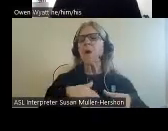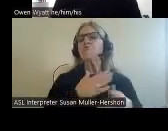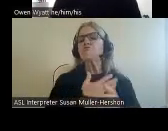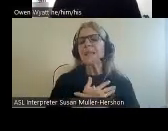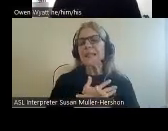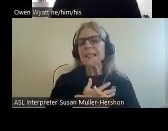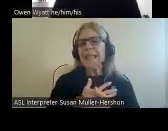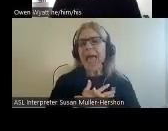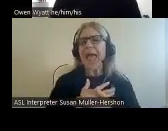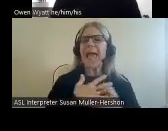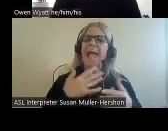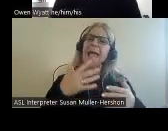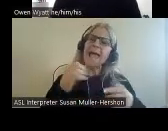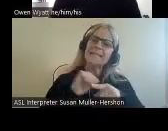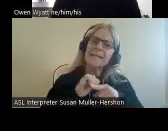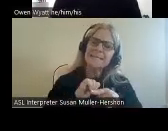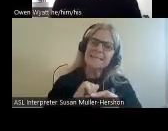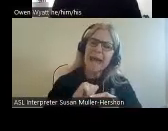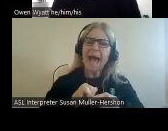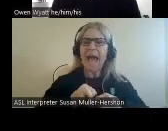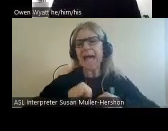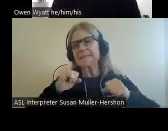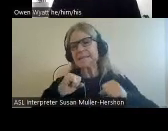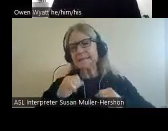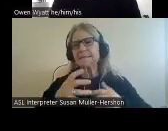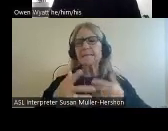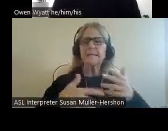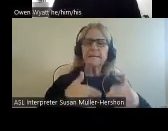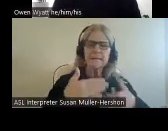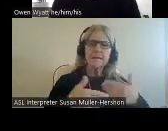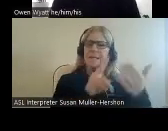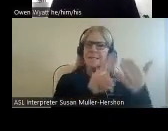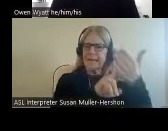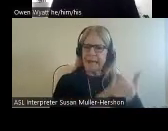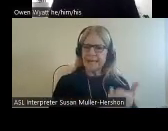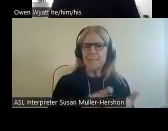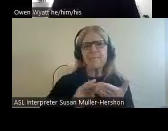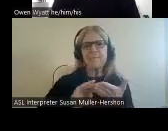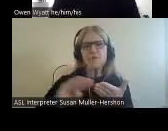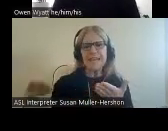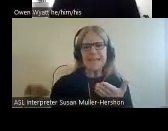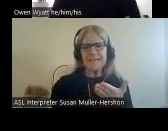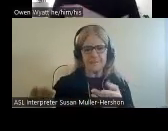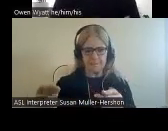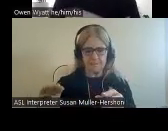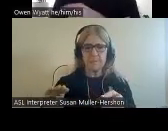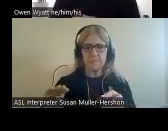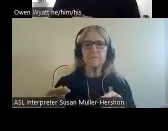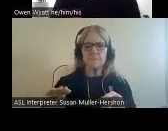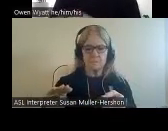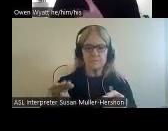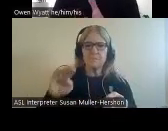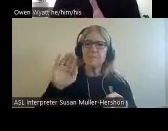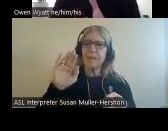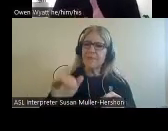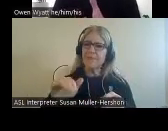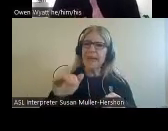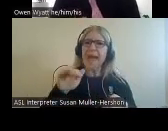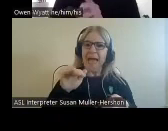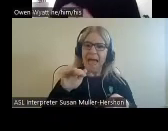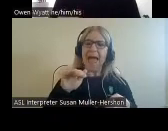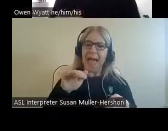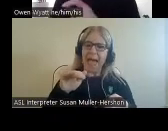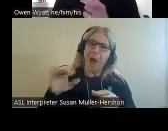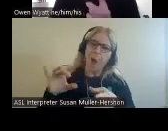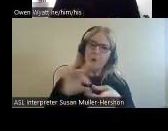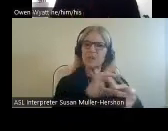relaxation exercises. And again, you can sign up for free. This is access to the paid account.